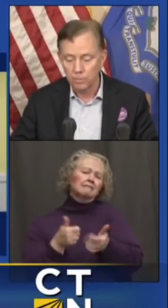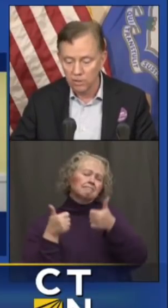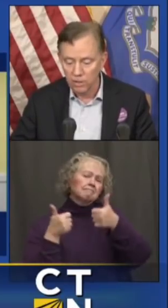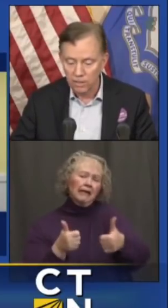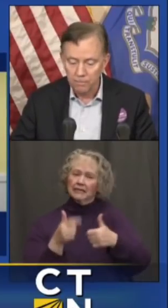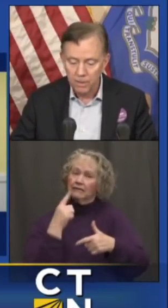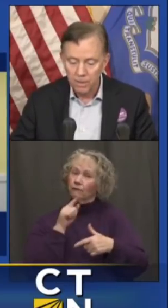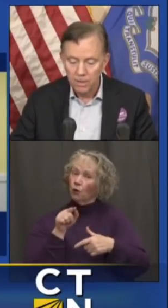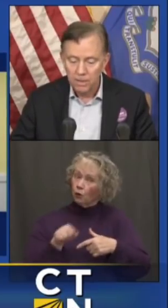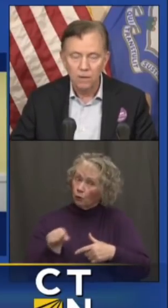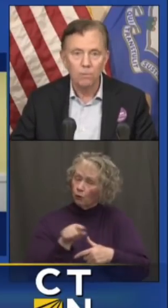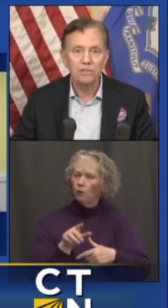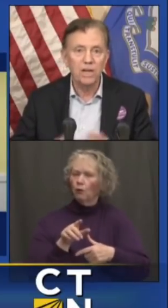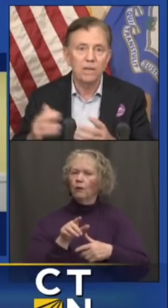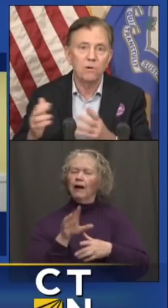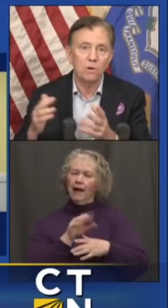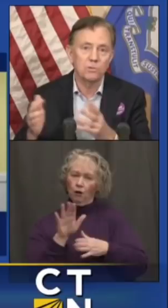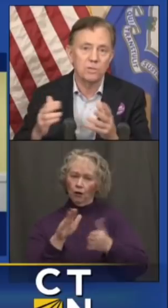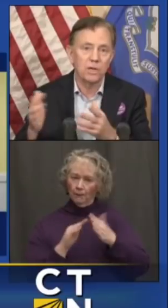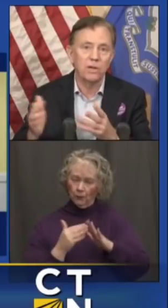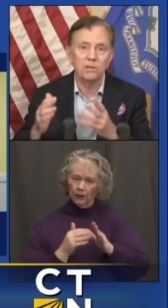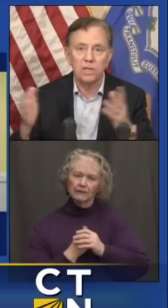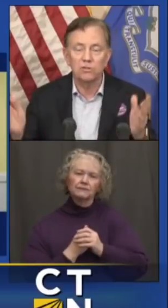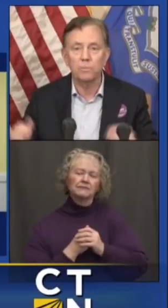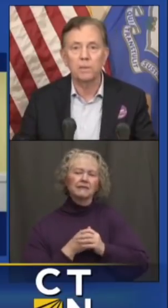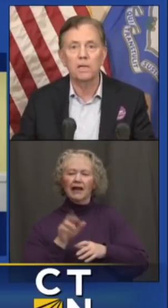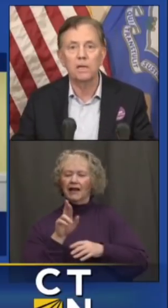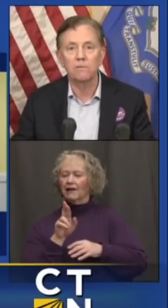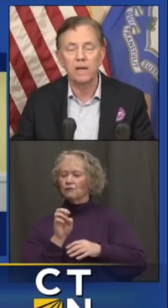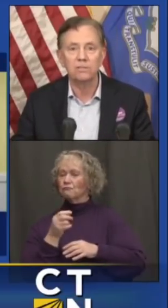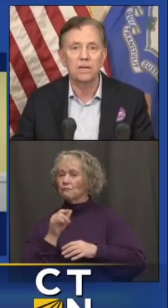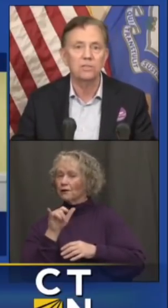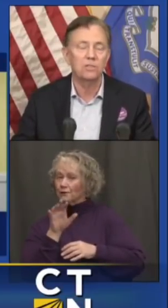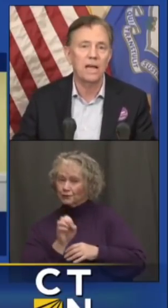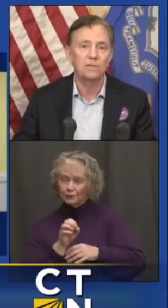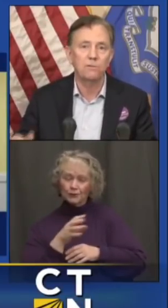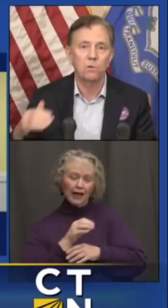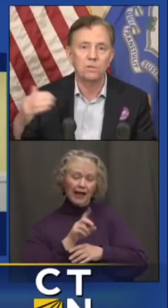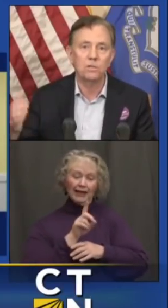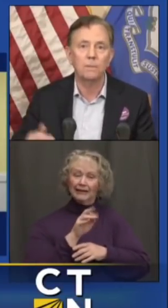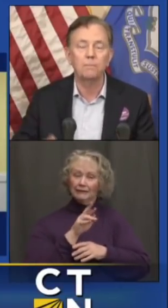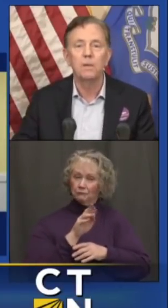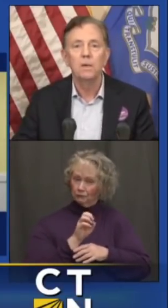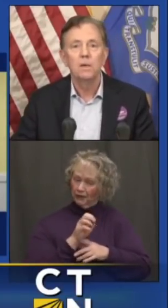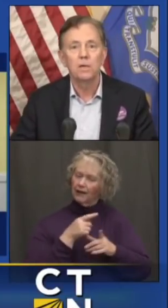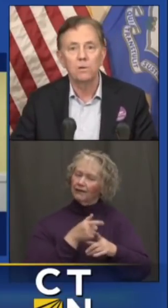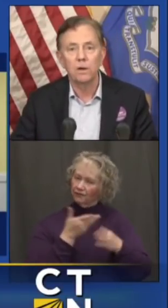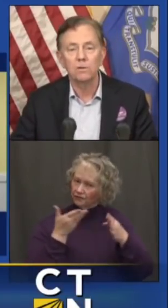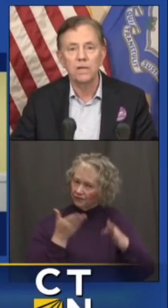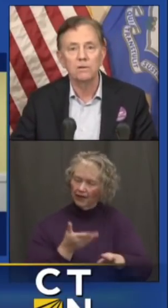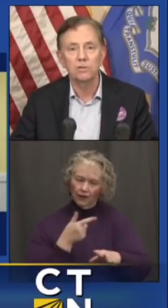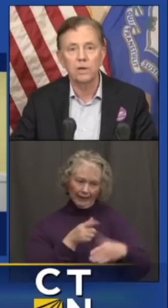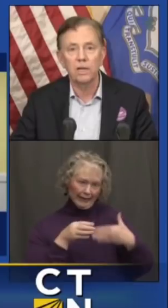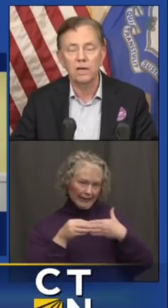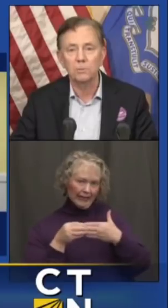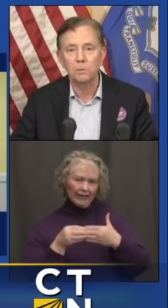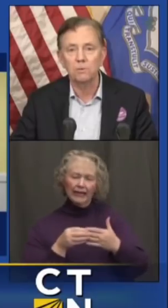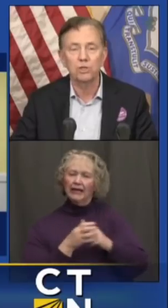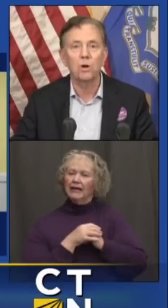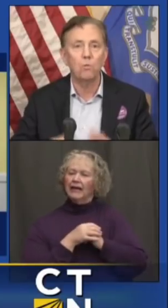your community. Reg Eady, of course, was there. He and Deirdre have been leading our vaccination task force. There as head of